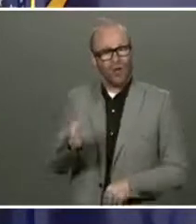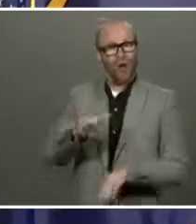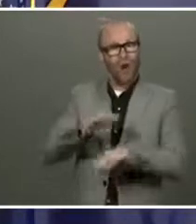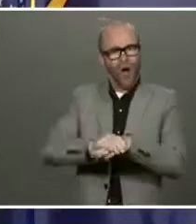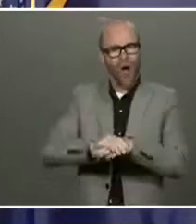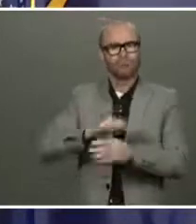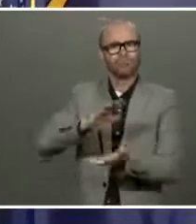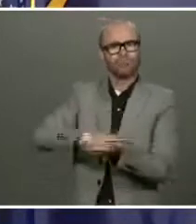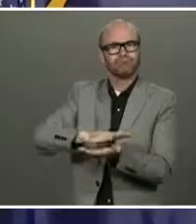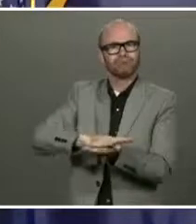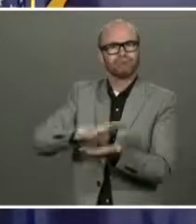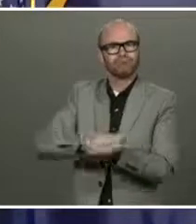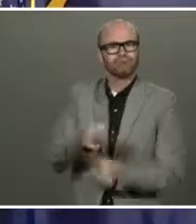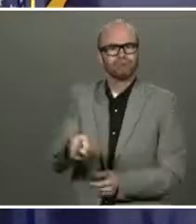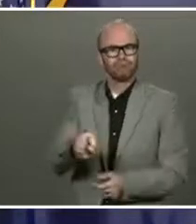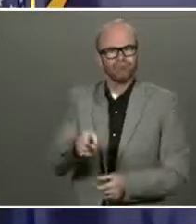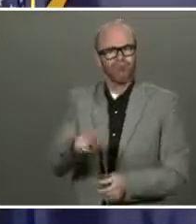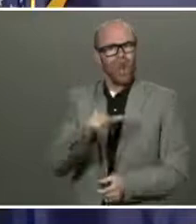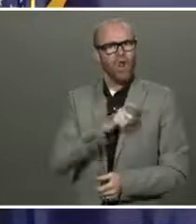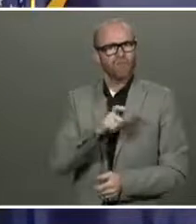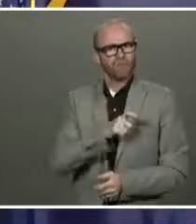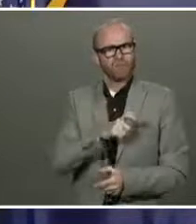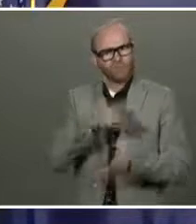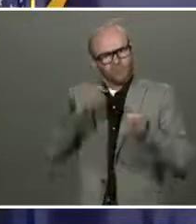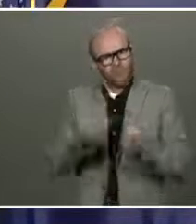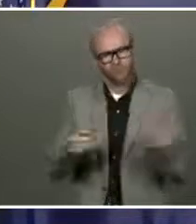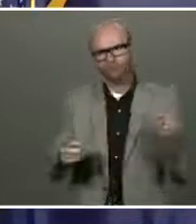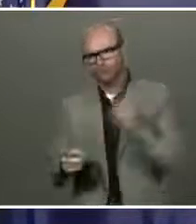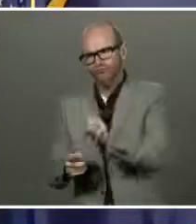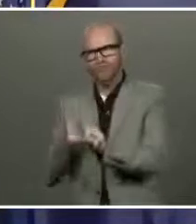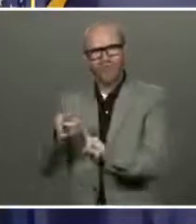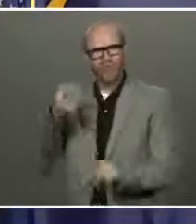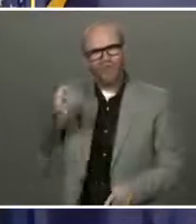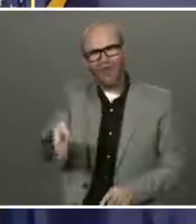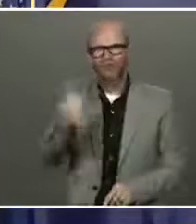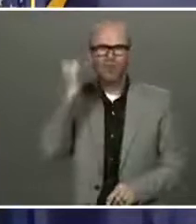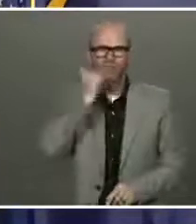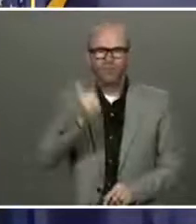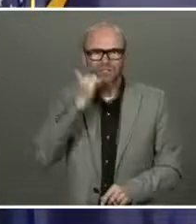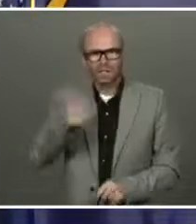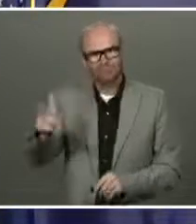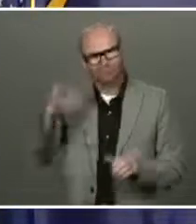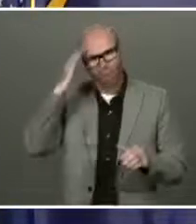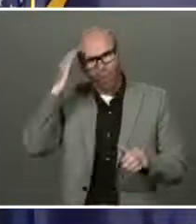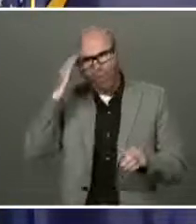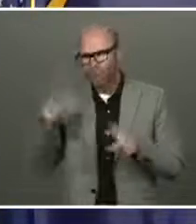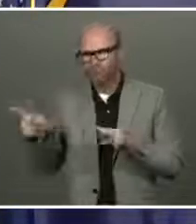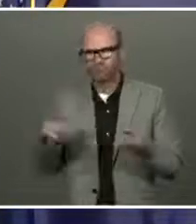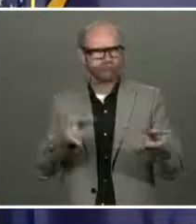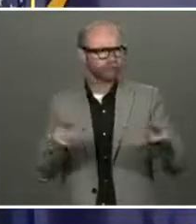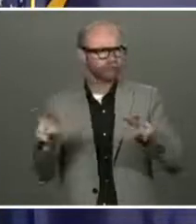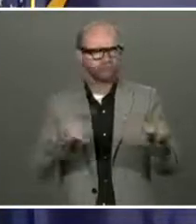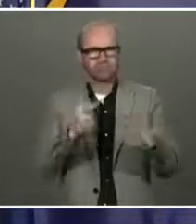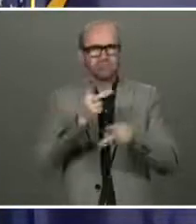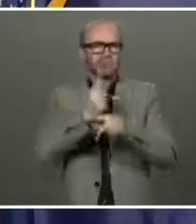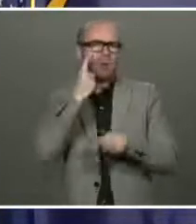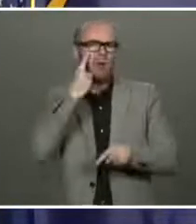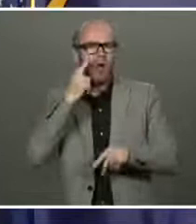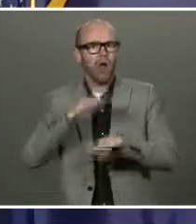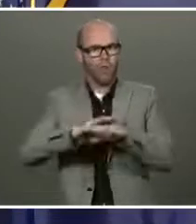and available. These are law enforcement officers that are there every day to help with any issues that come up in the